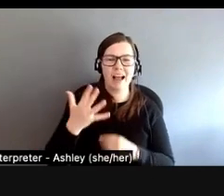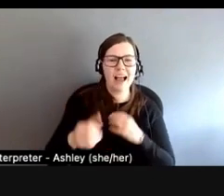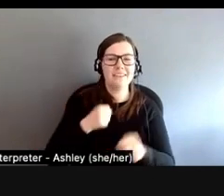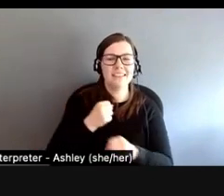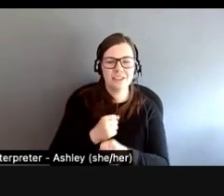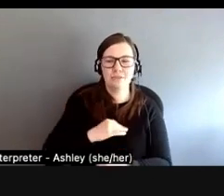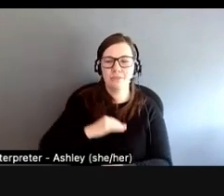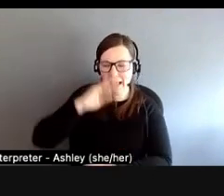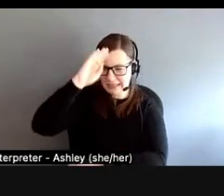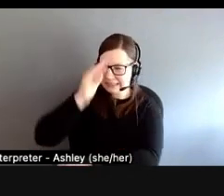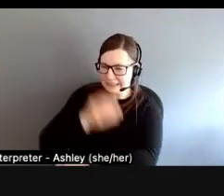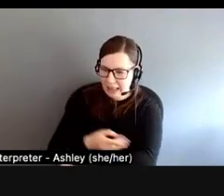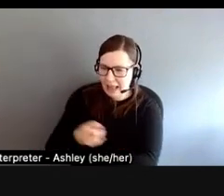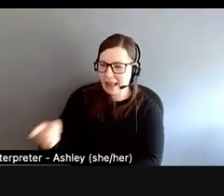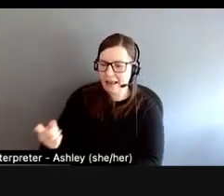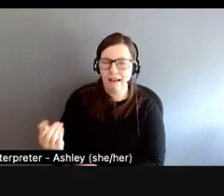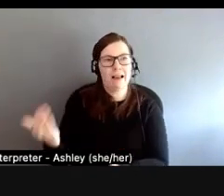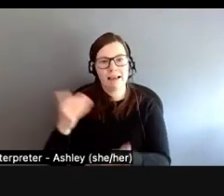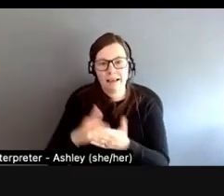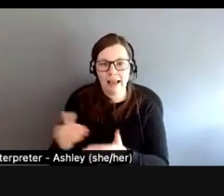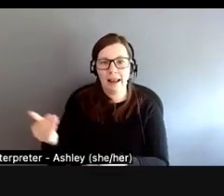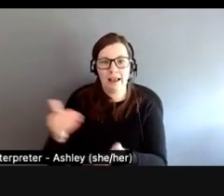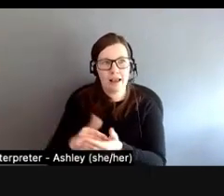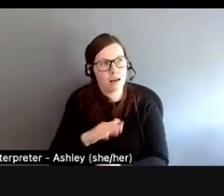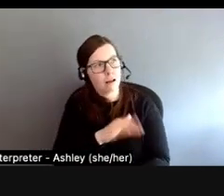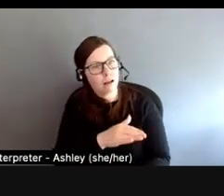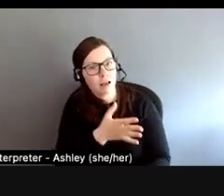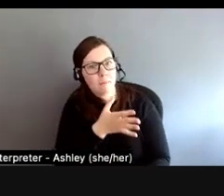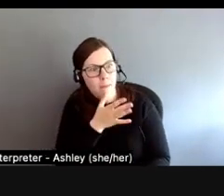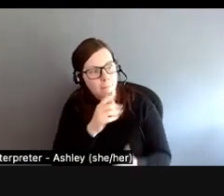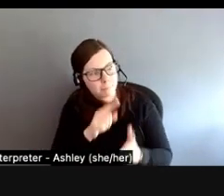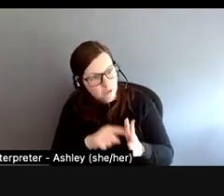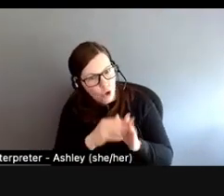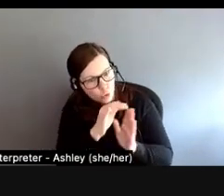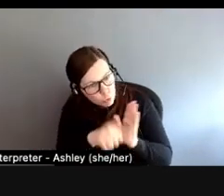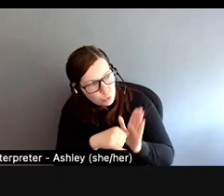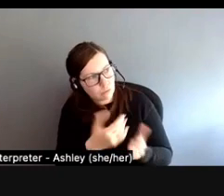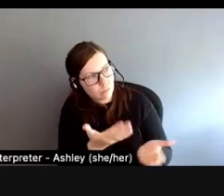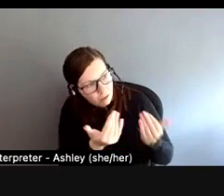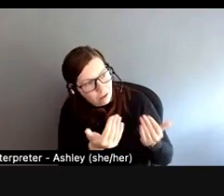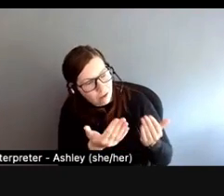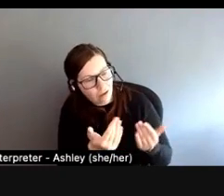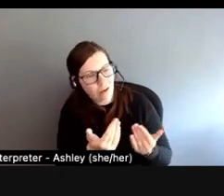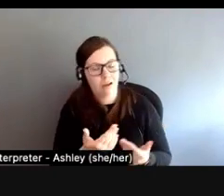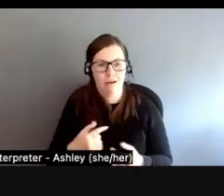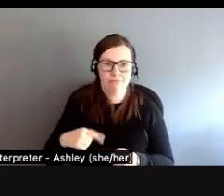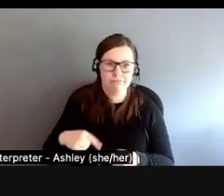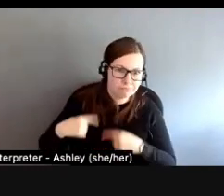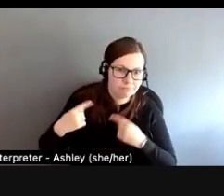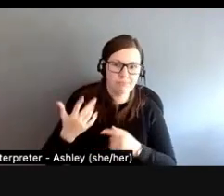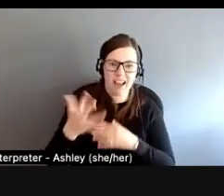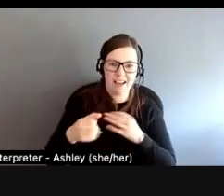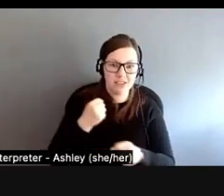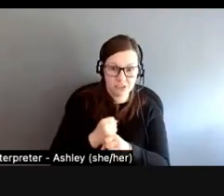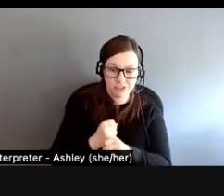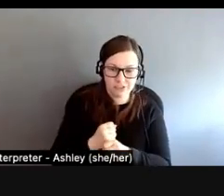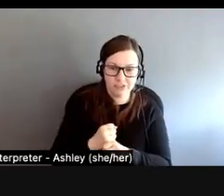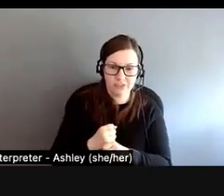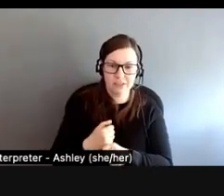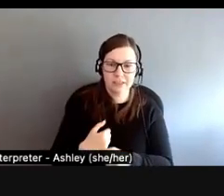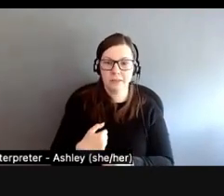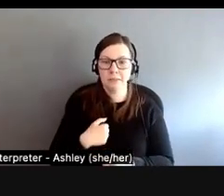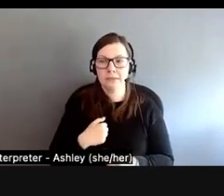start, and I forgot to mention, what really spurred me into action was the fact that during the